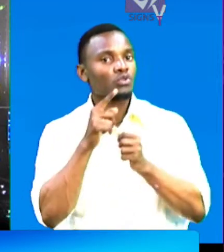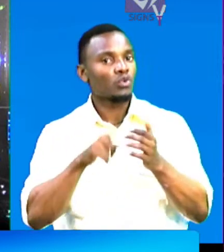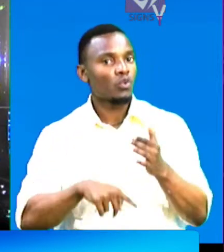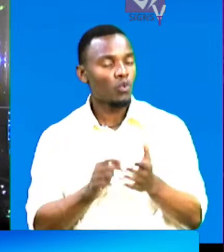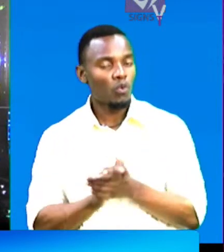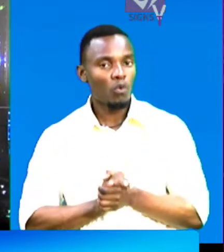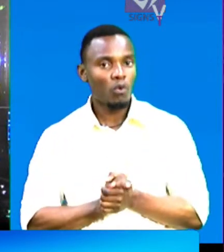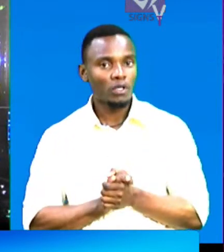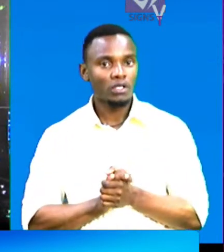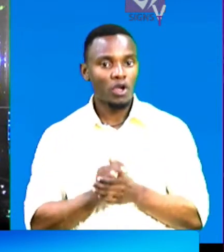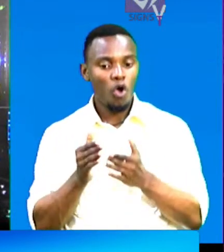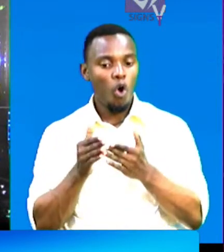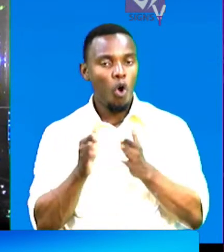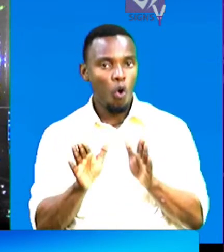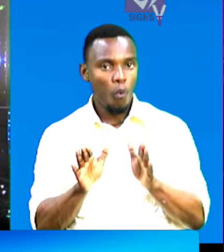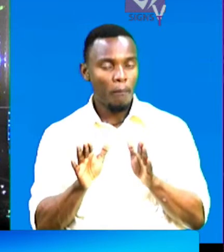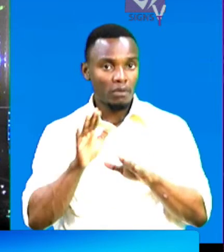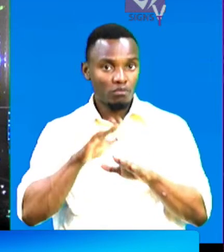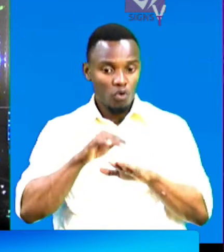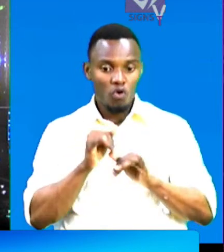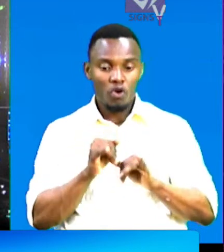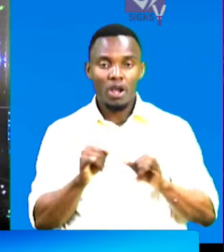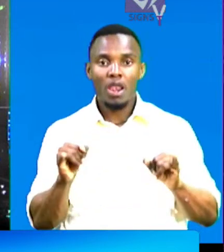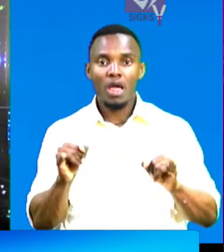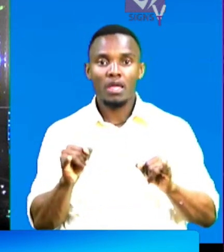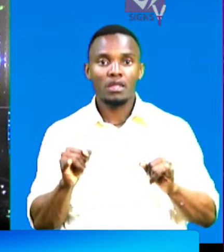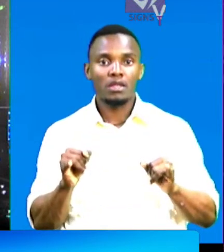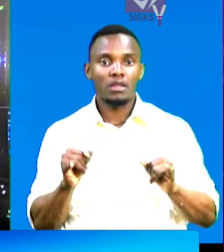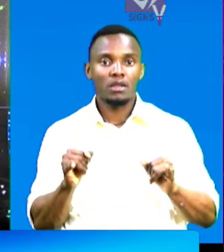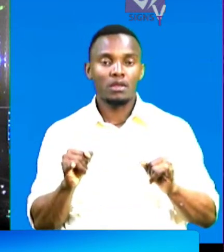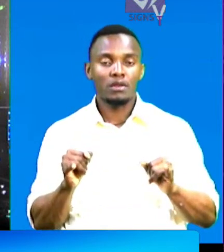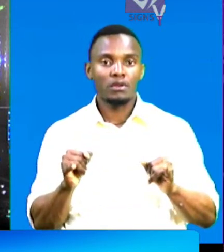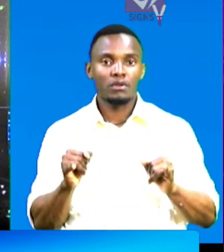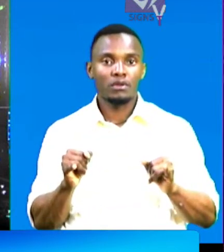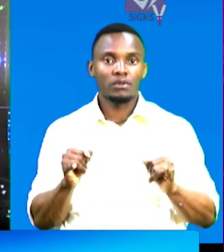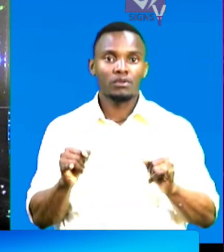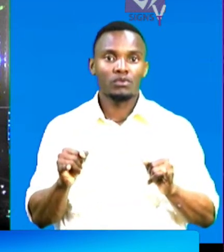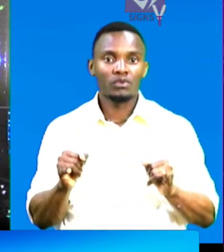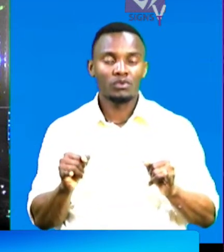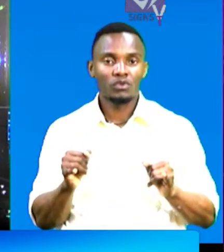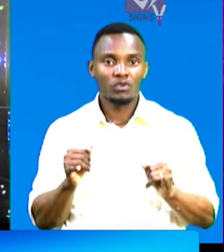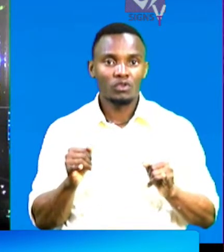open an online store.